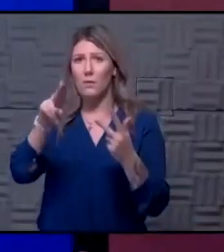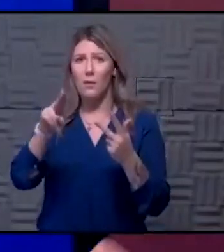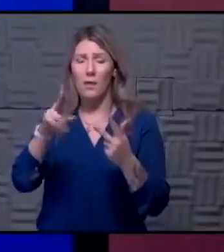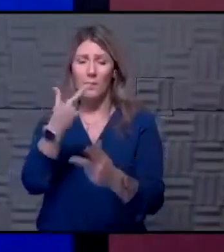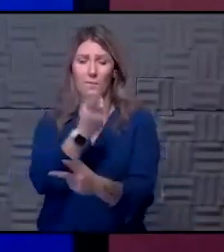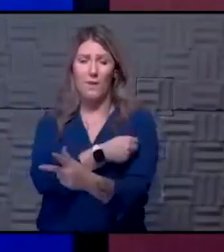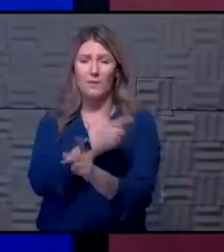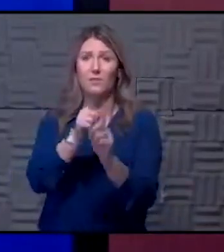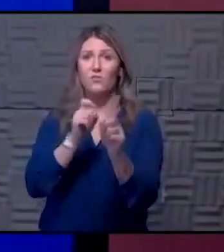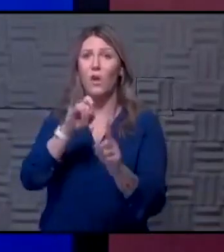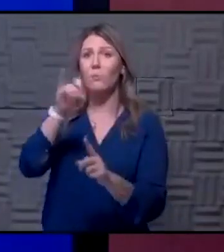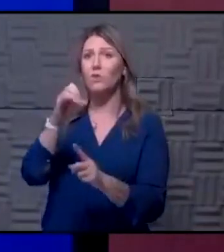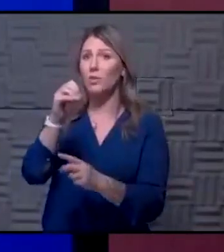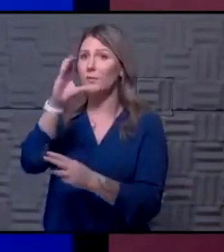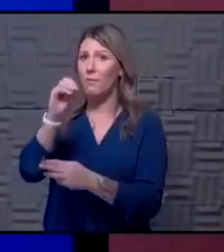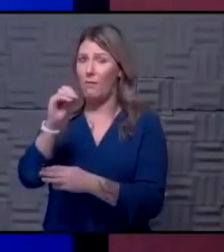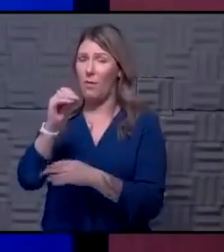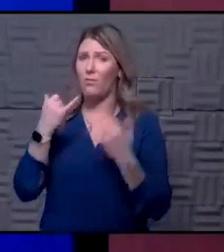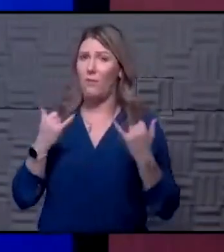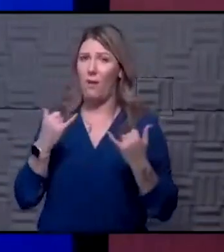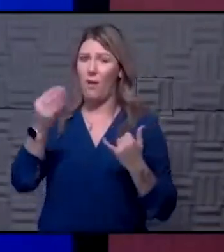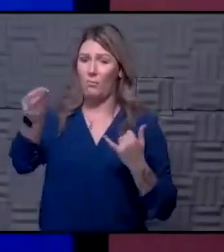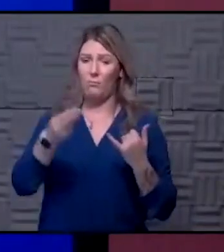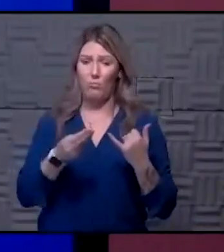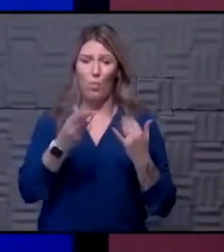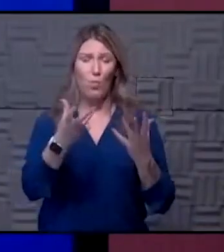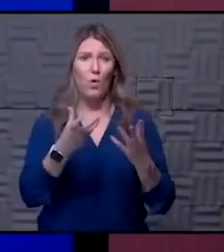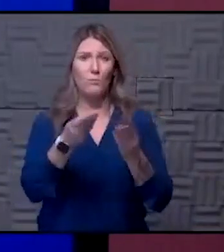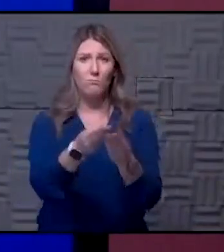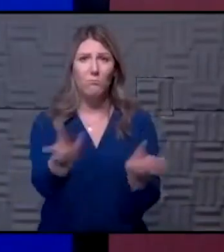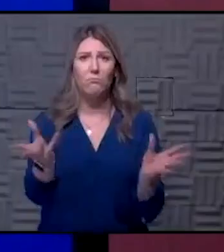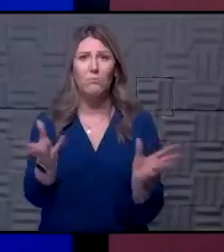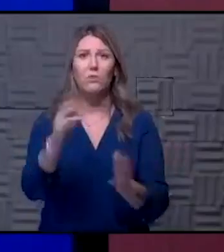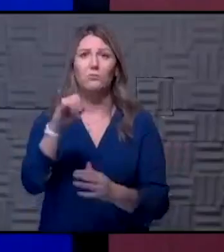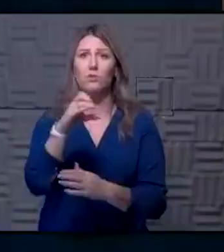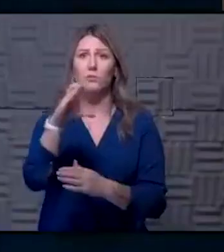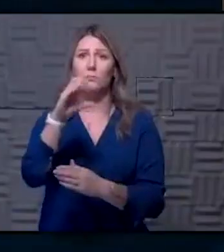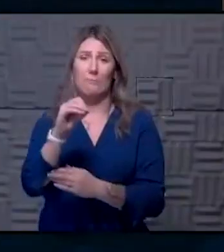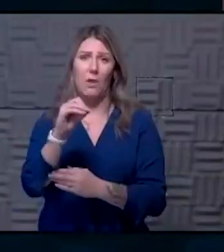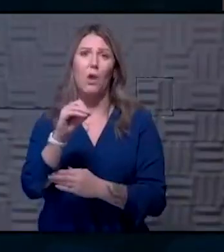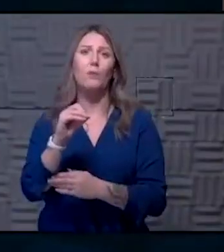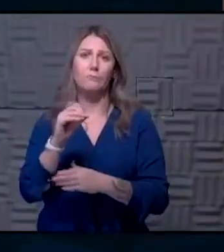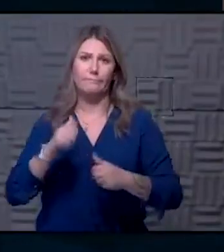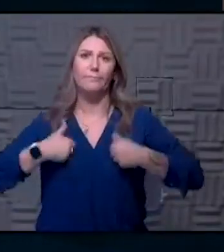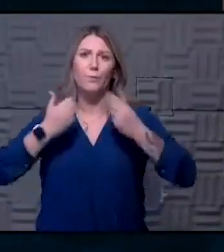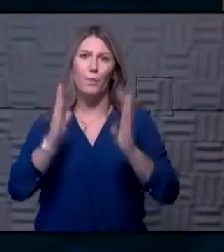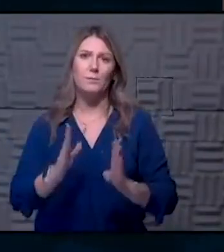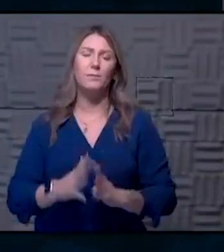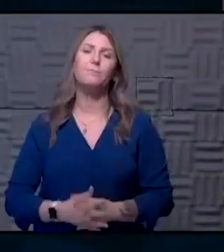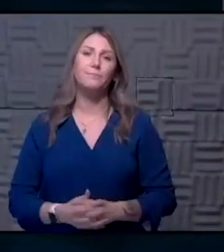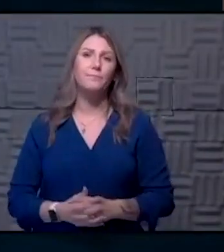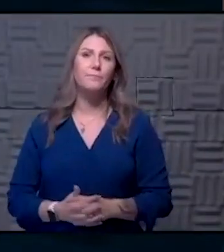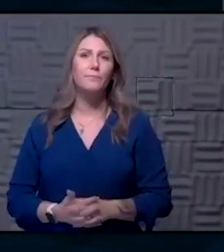vaccines from Johnson County right now. Yeah. They really want us to be giving it to Johnson County residents.